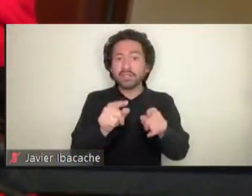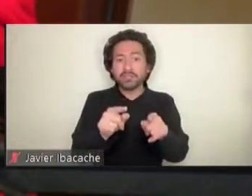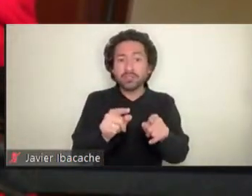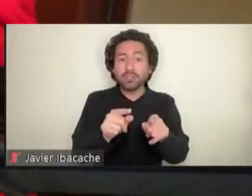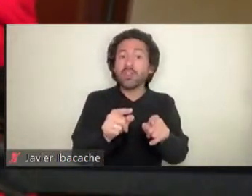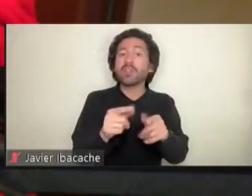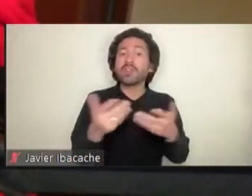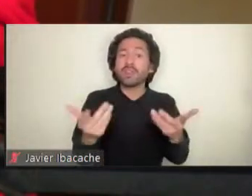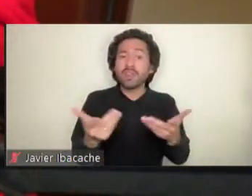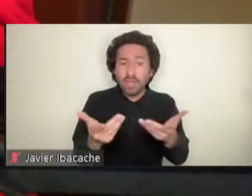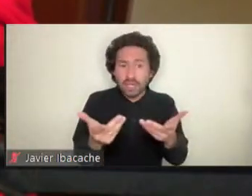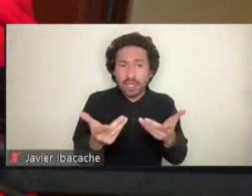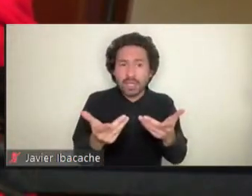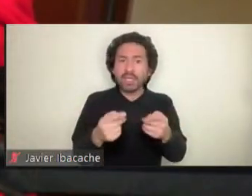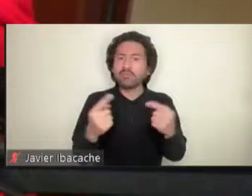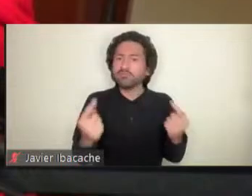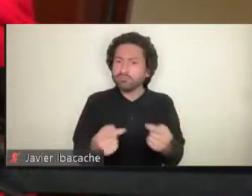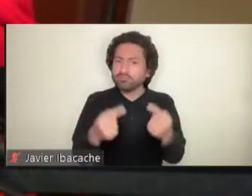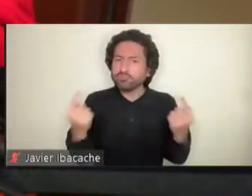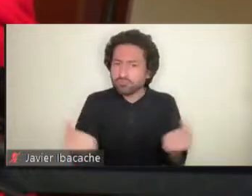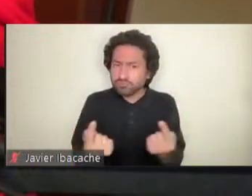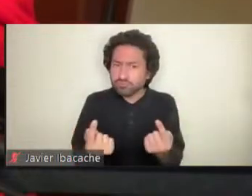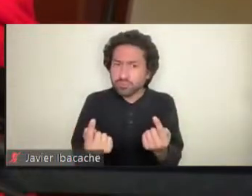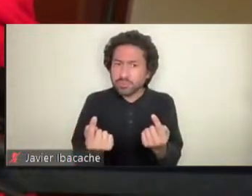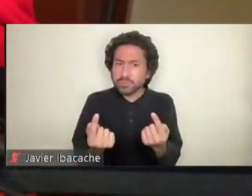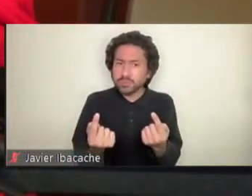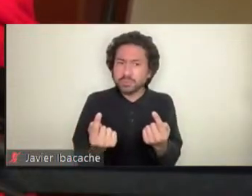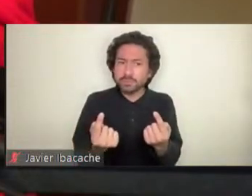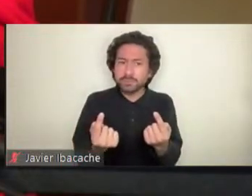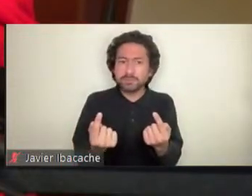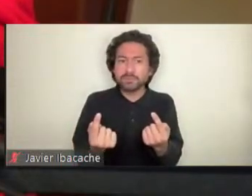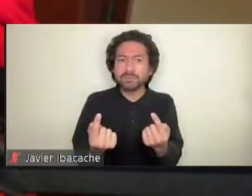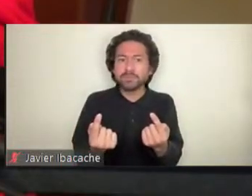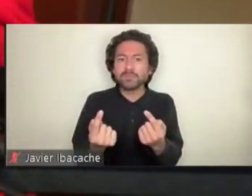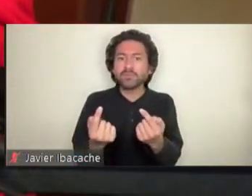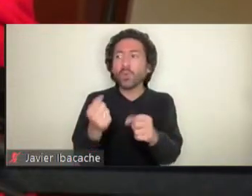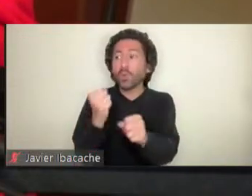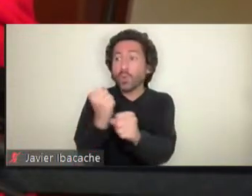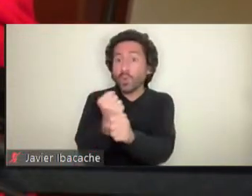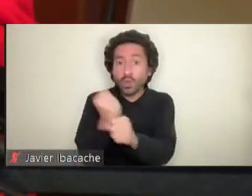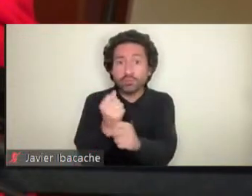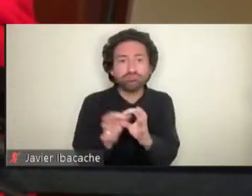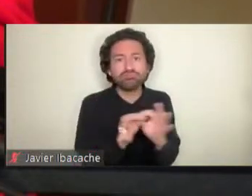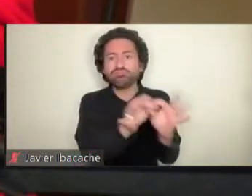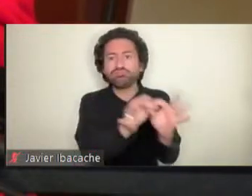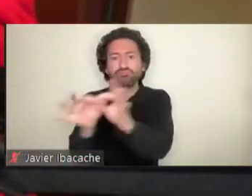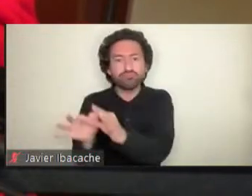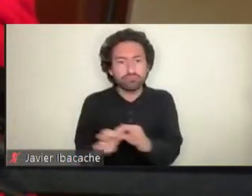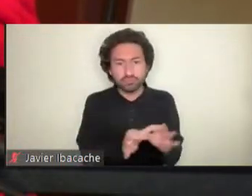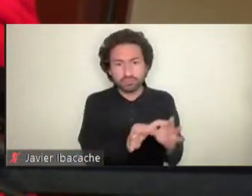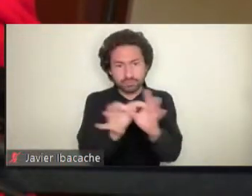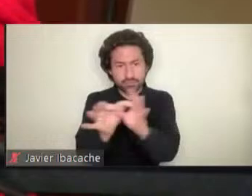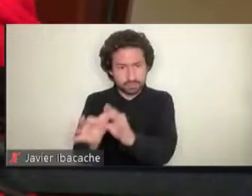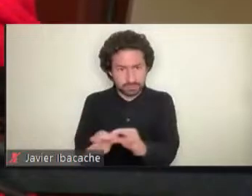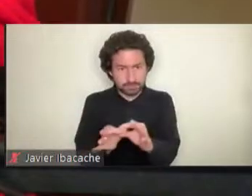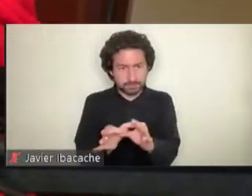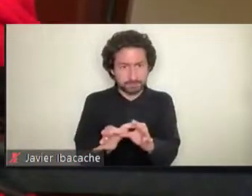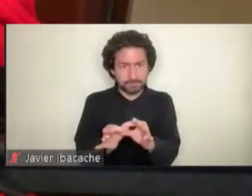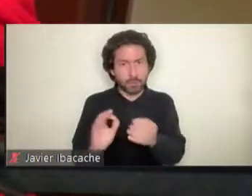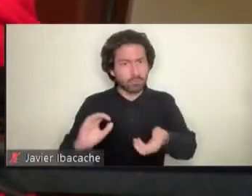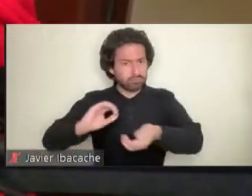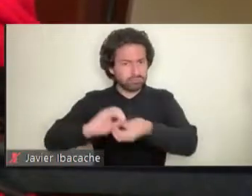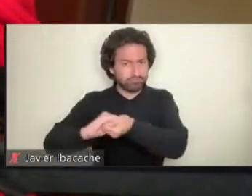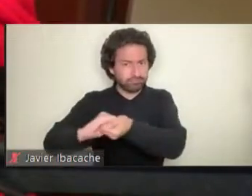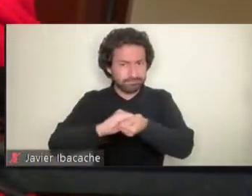we use the scarce resources wisely and work in collaboration with other partners. Also,